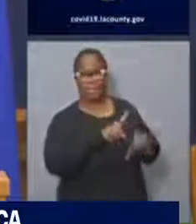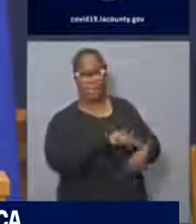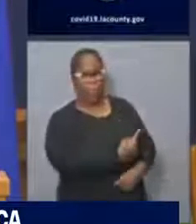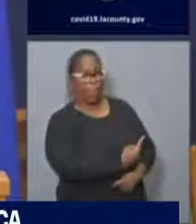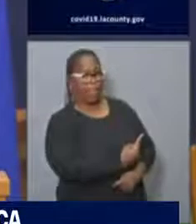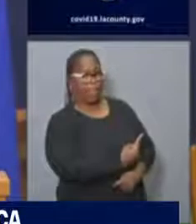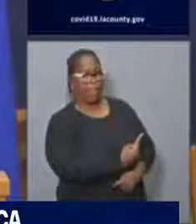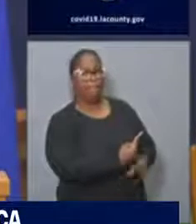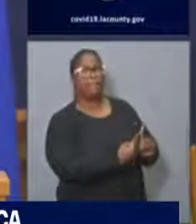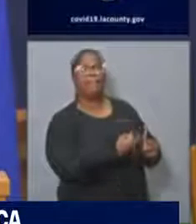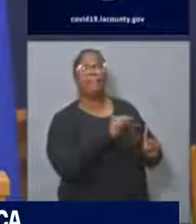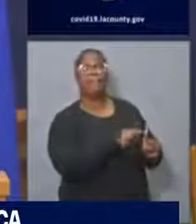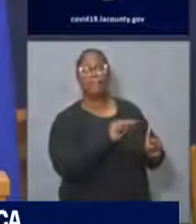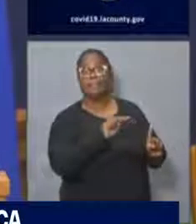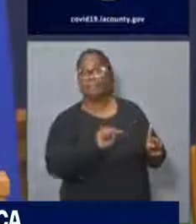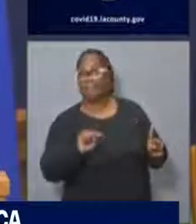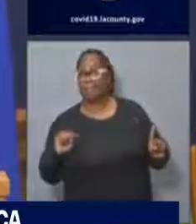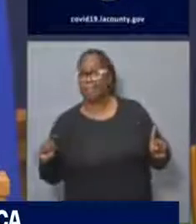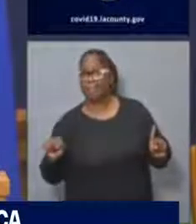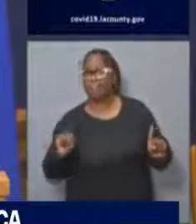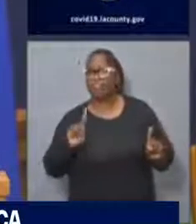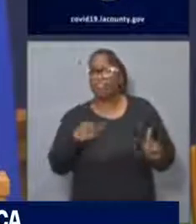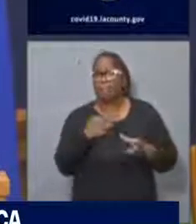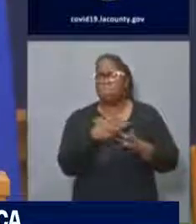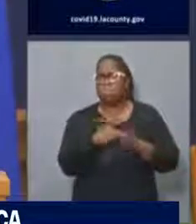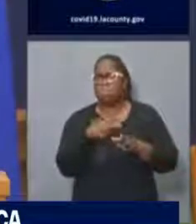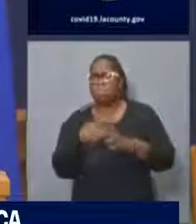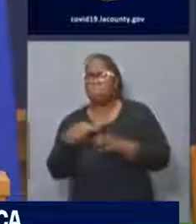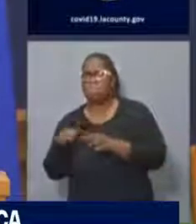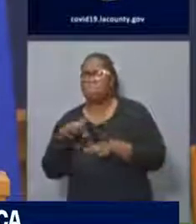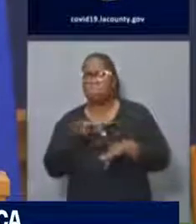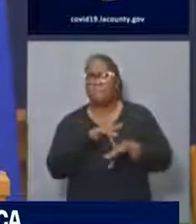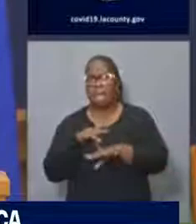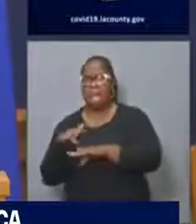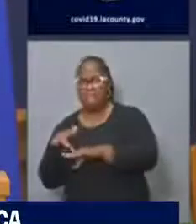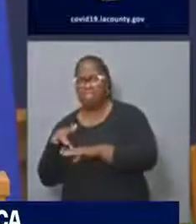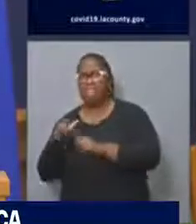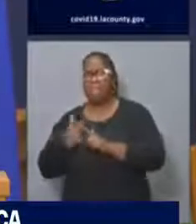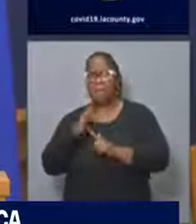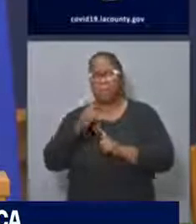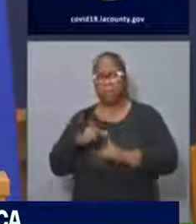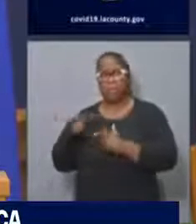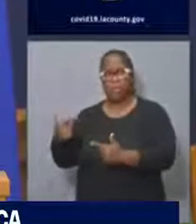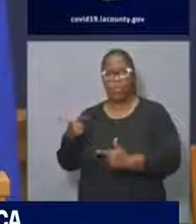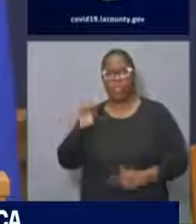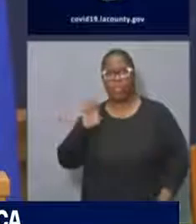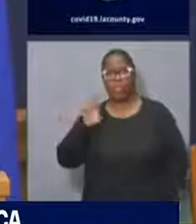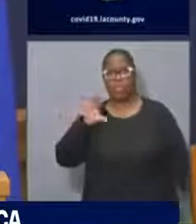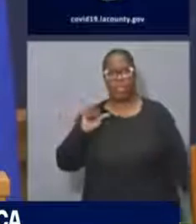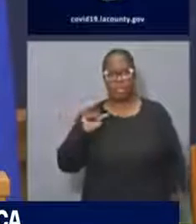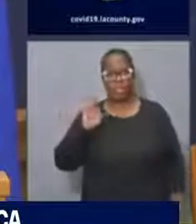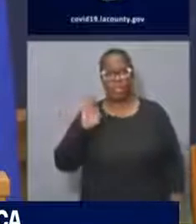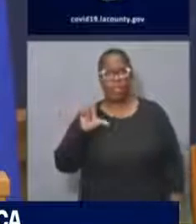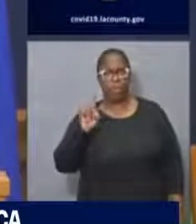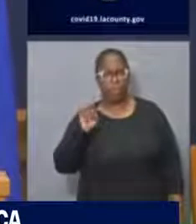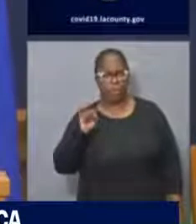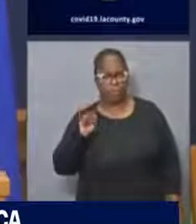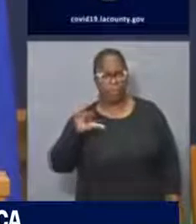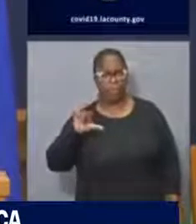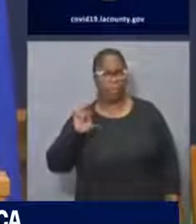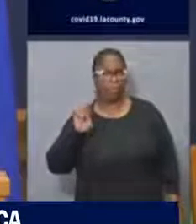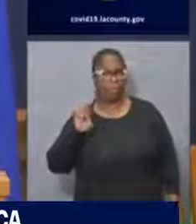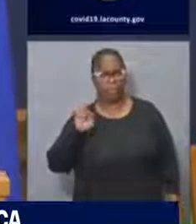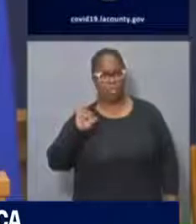other areas of focus, which I will highlight just very briefly before I turn it over to Dr. Erica Flores Uribe, one of the